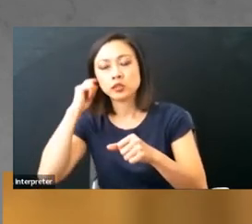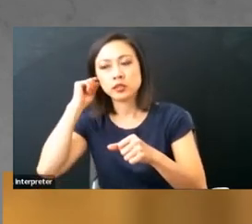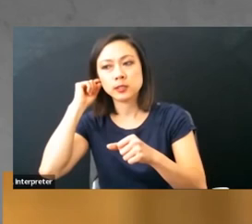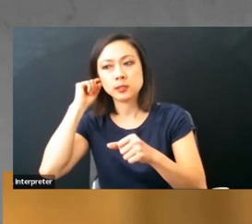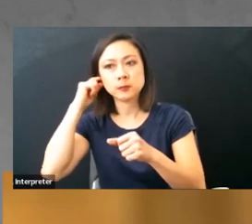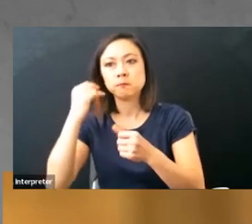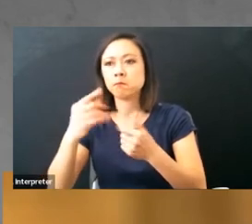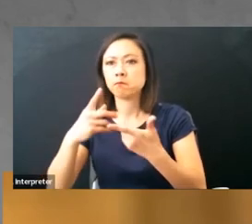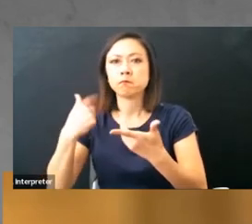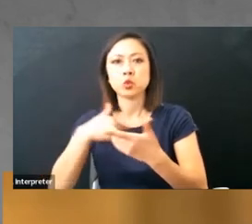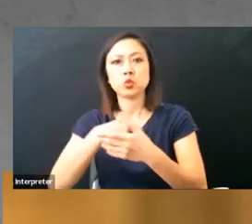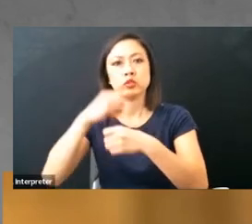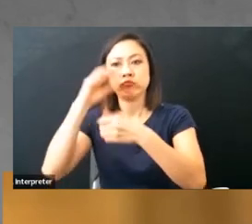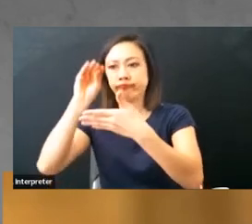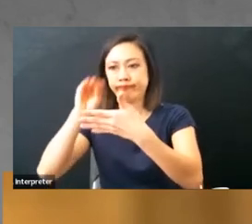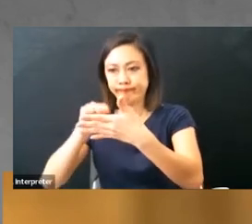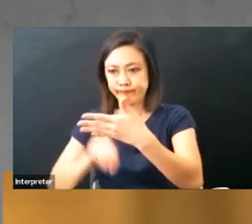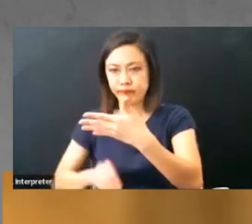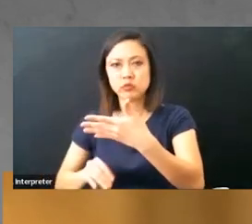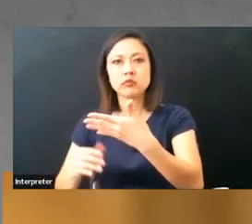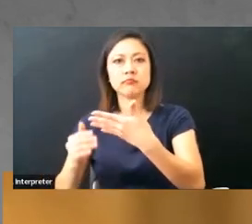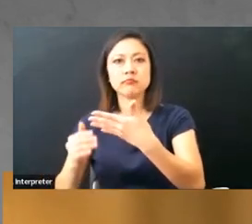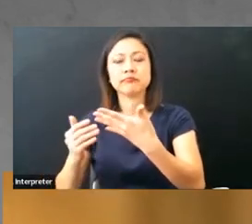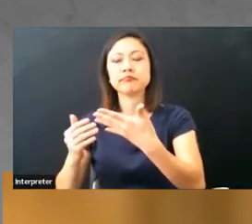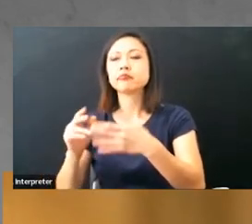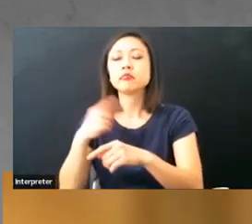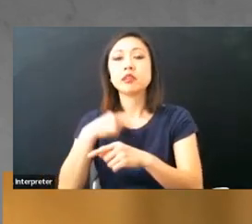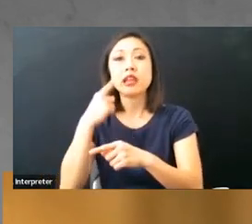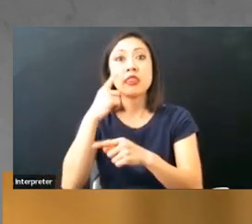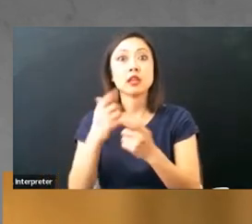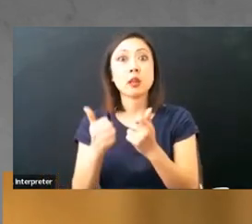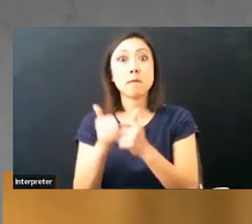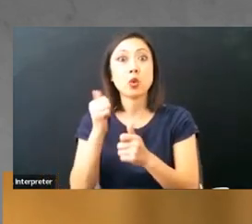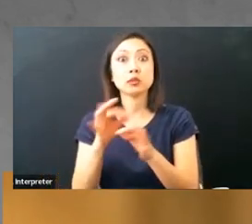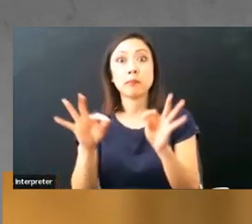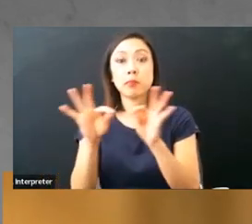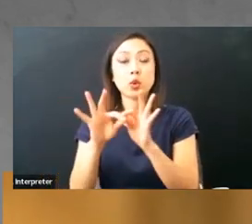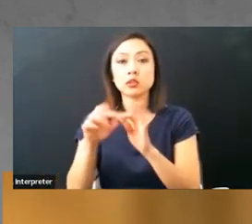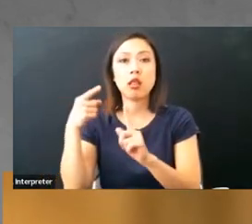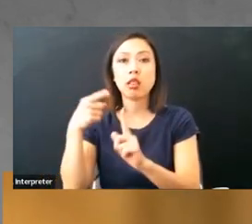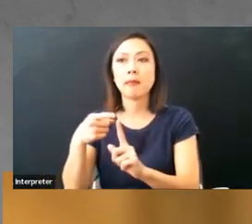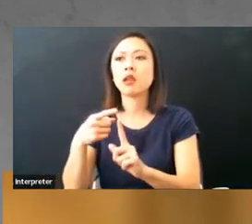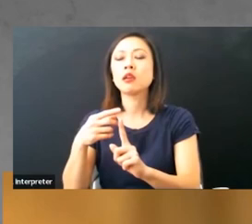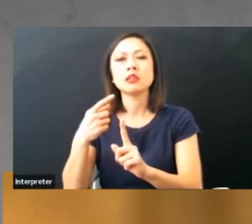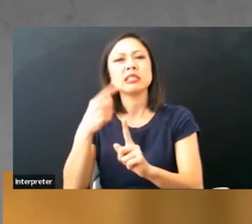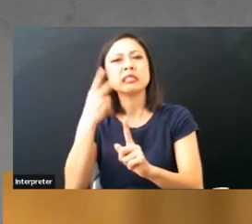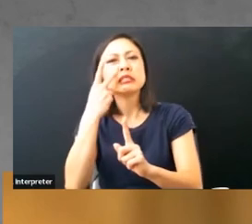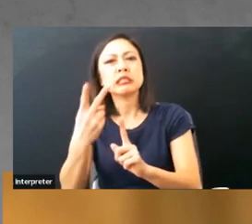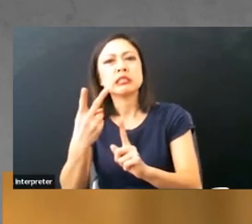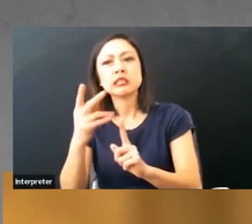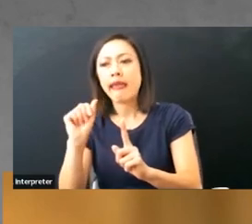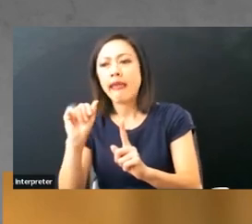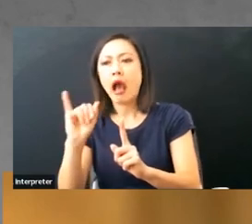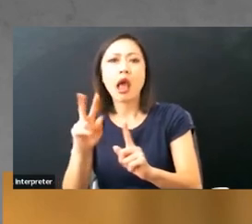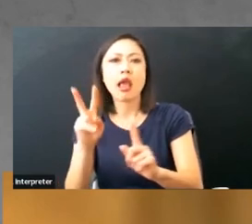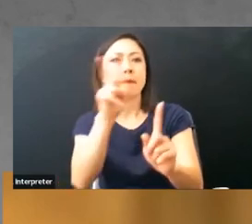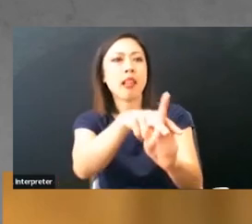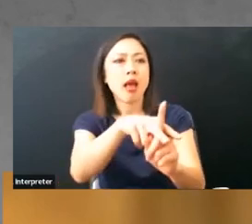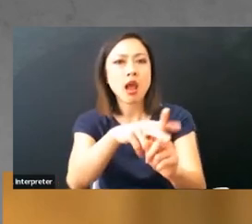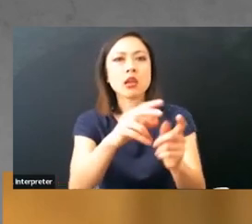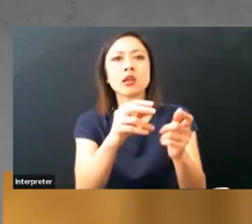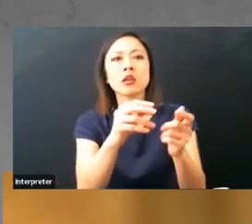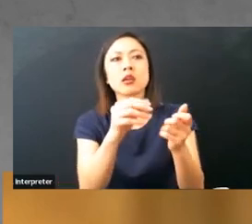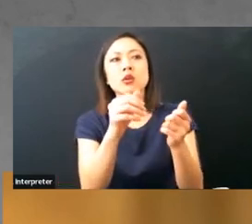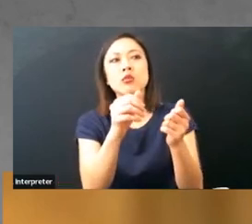But I think that the most important element of it is seeing the application in ways that are responsible, helpful,